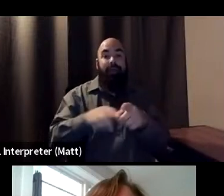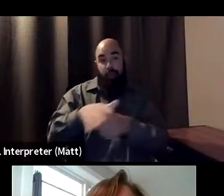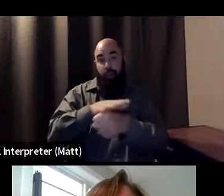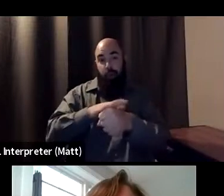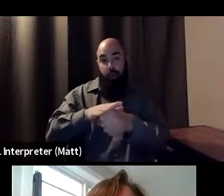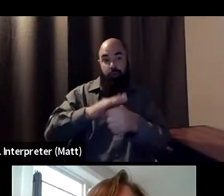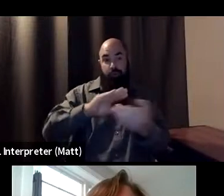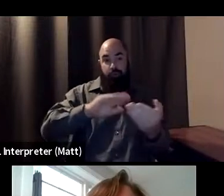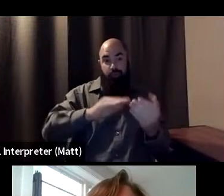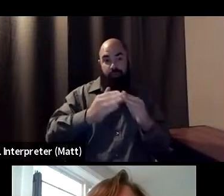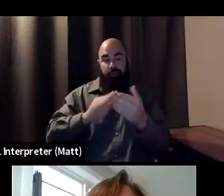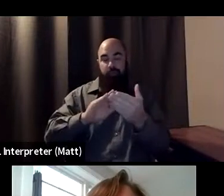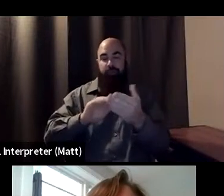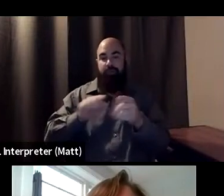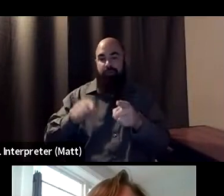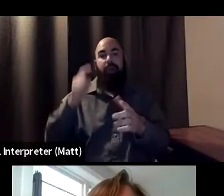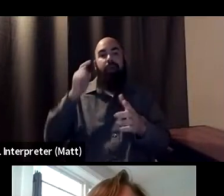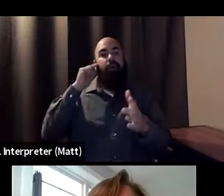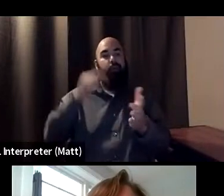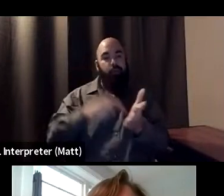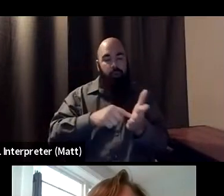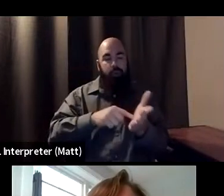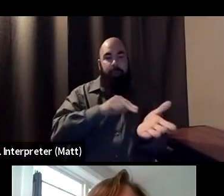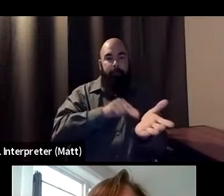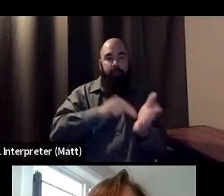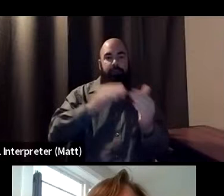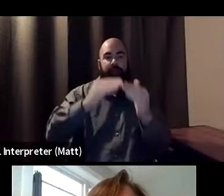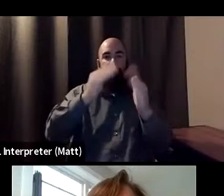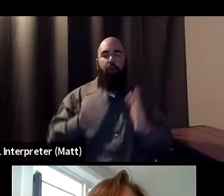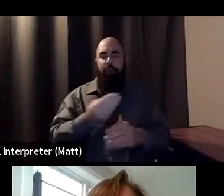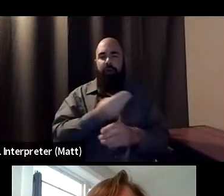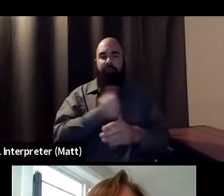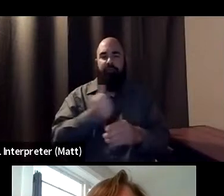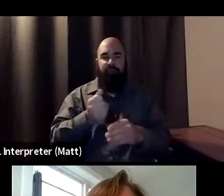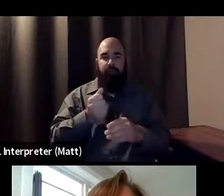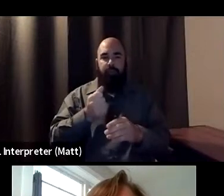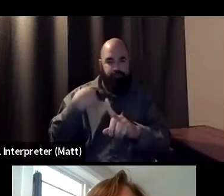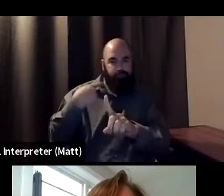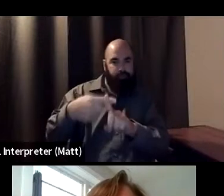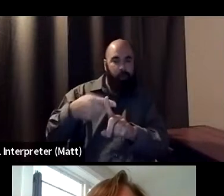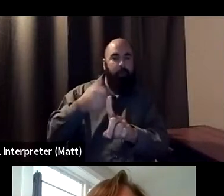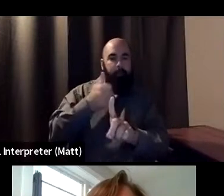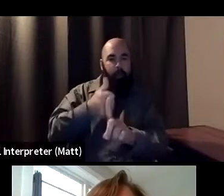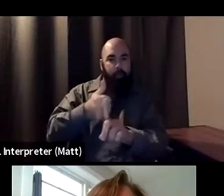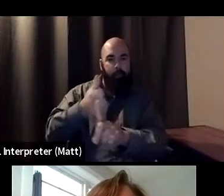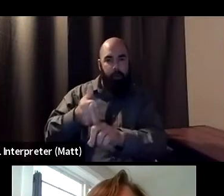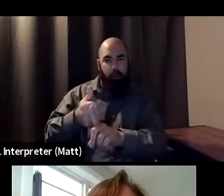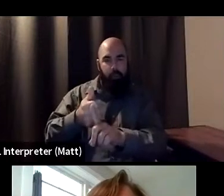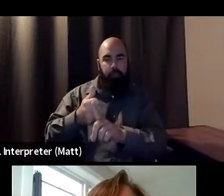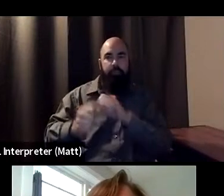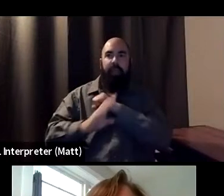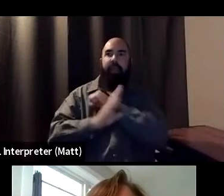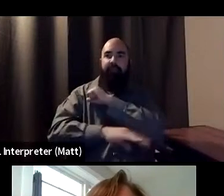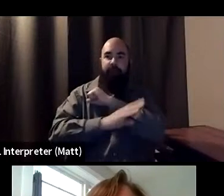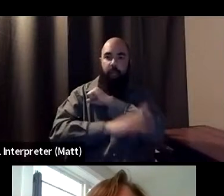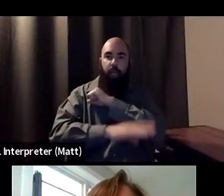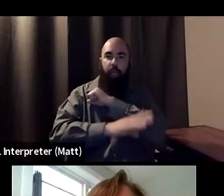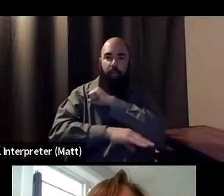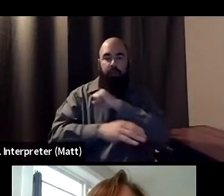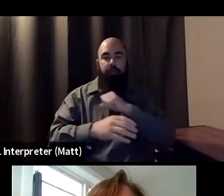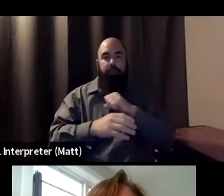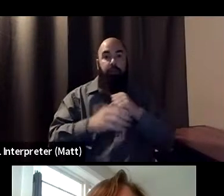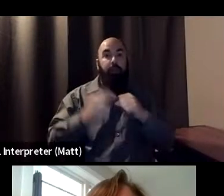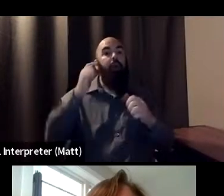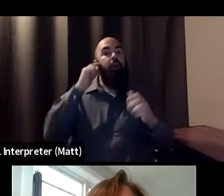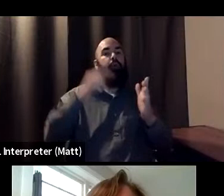communities. We had some nursing home outbreaks that occurred back in the fall, later in the fall. Those thankfully are